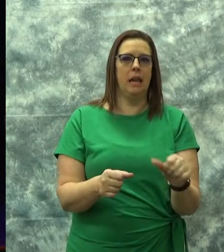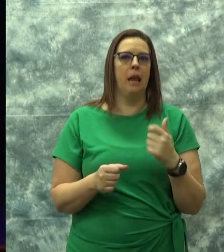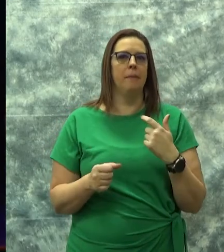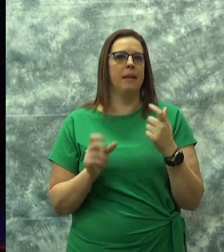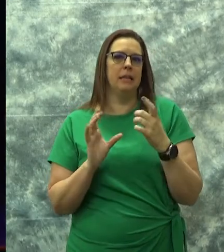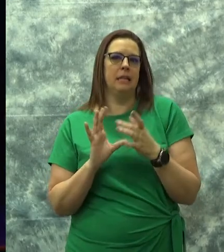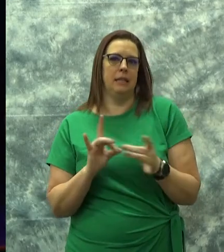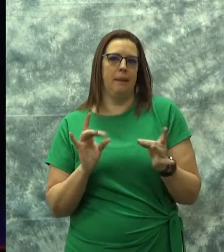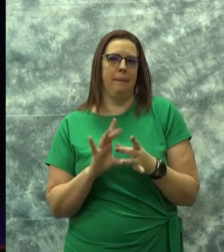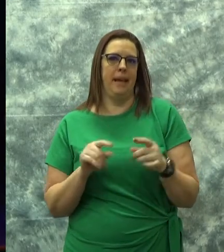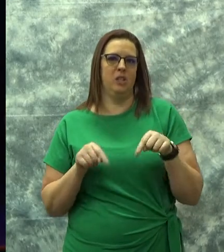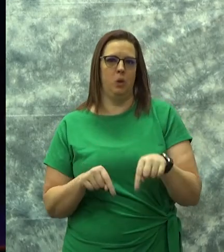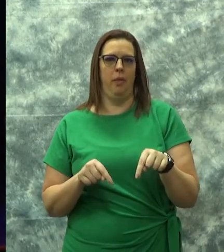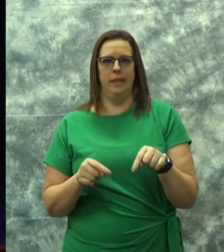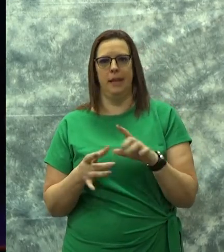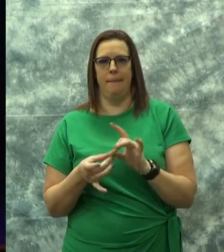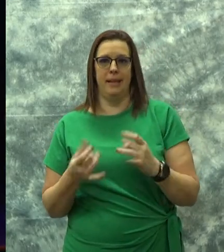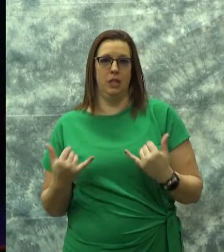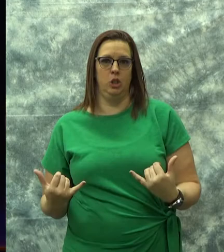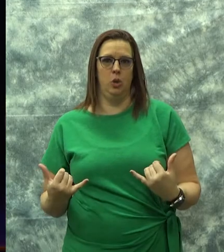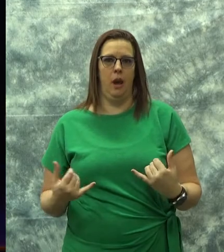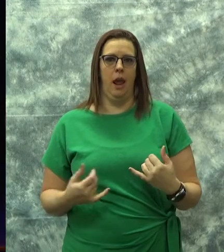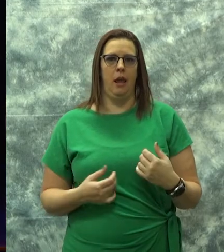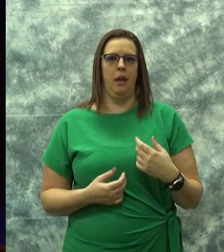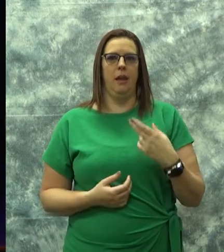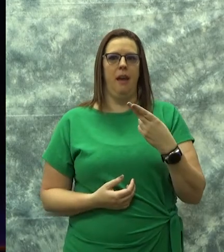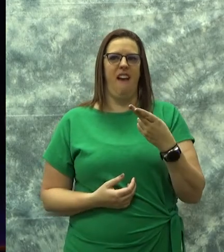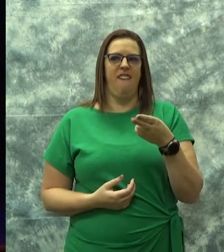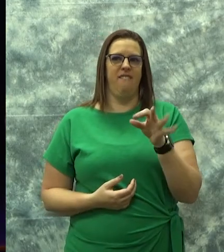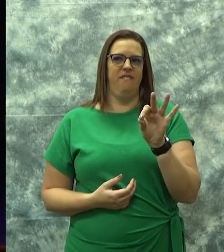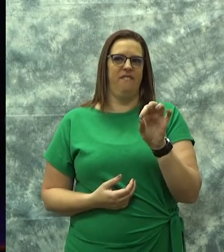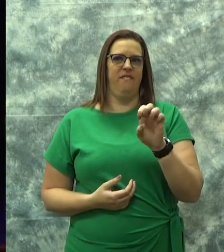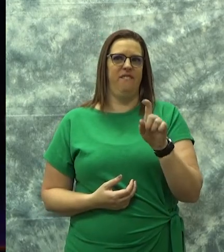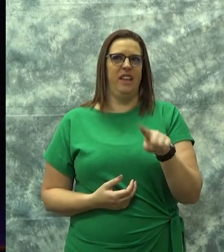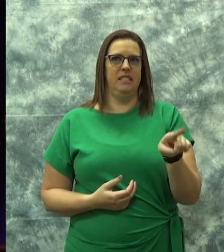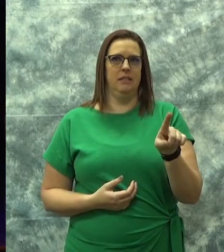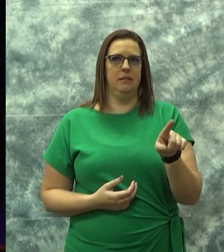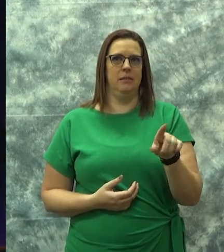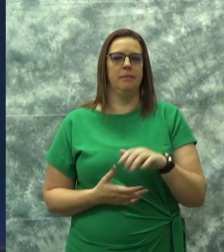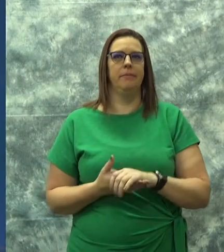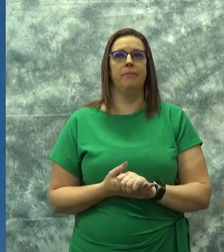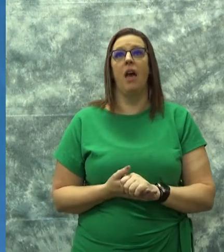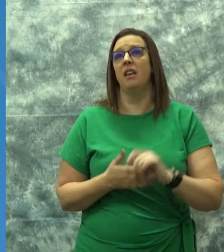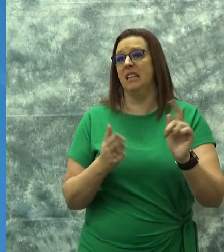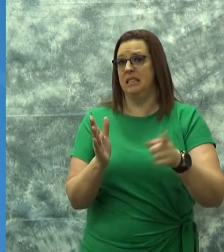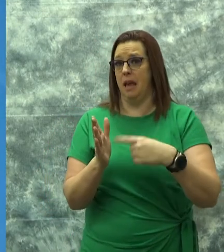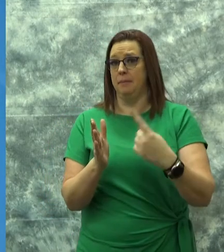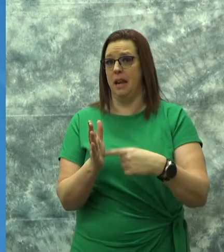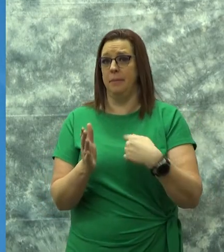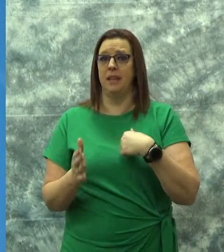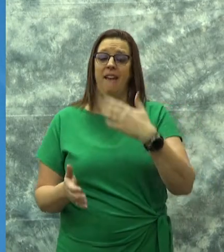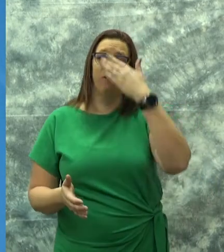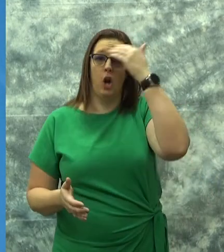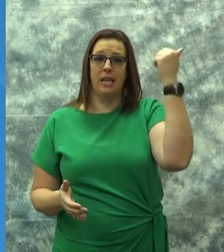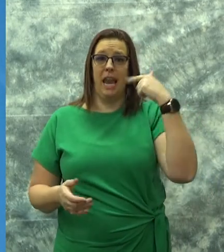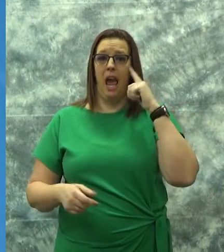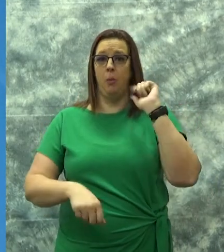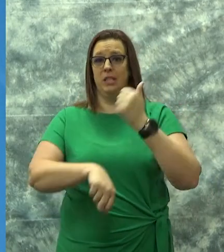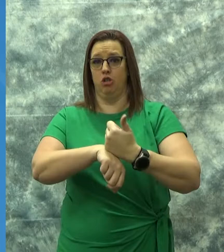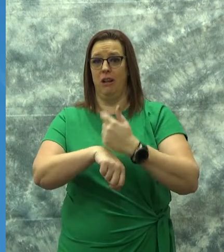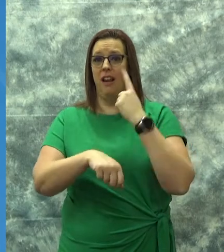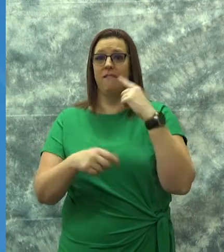speaks to me and it speaks to this message today. Hafiz tells us, "I sometimes forget that I was created for